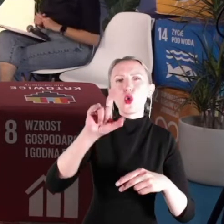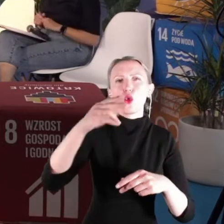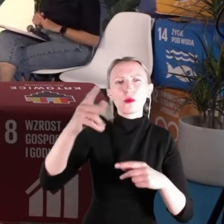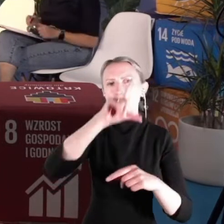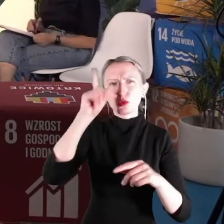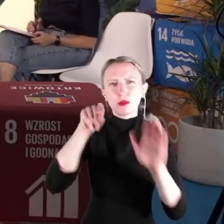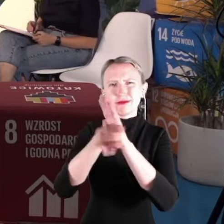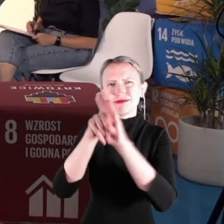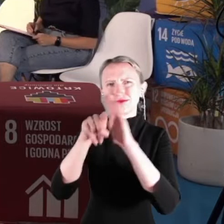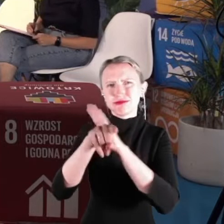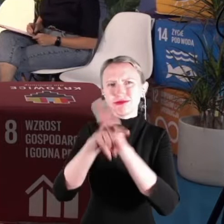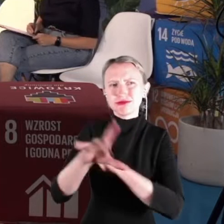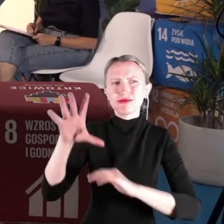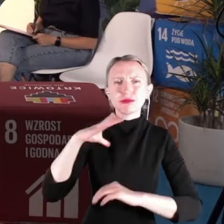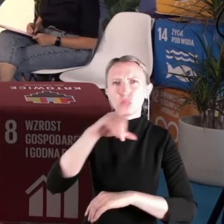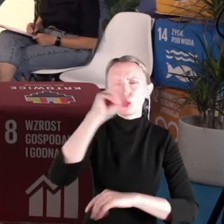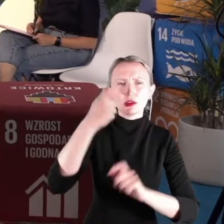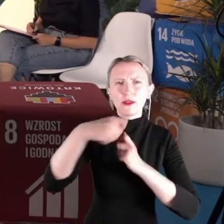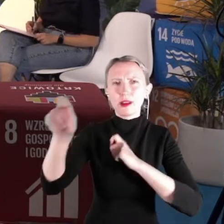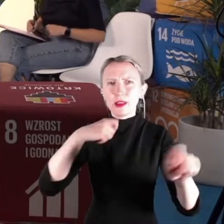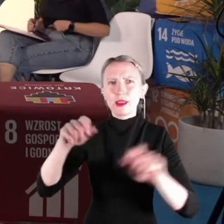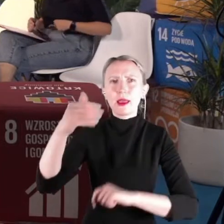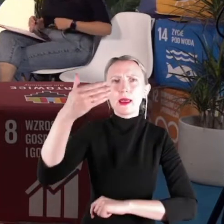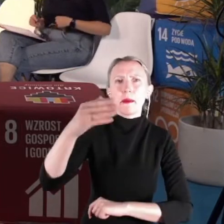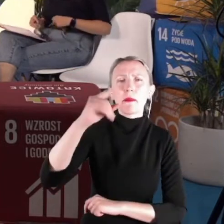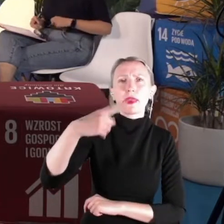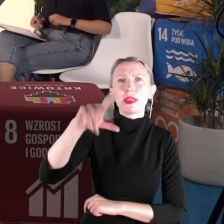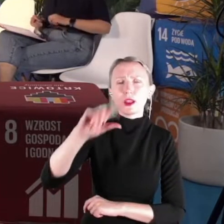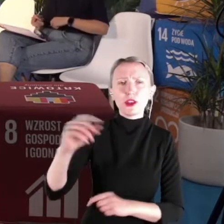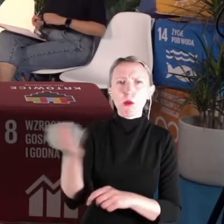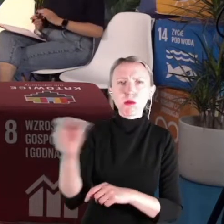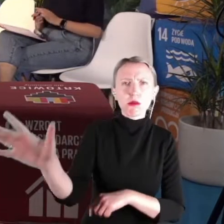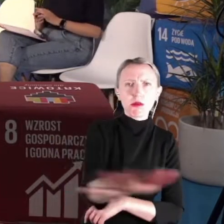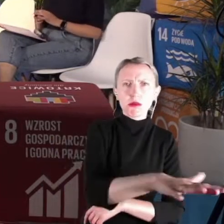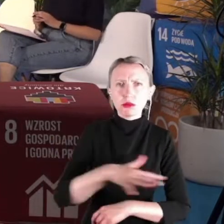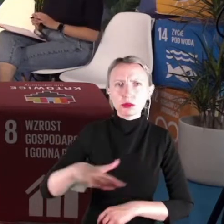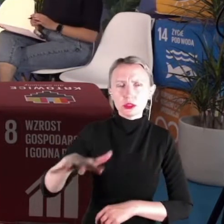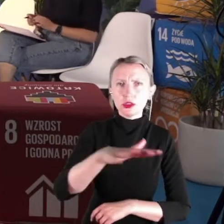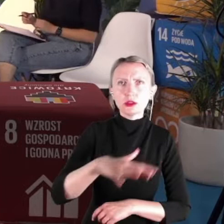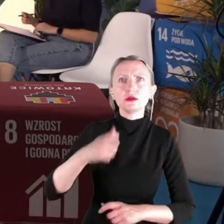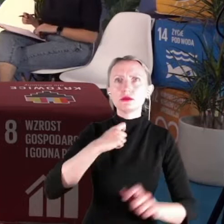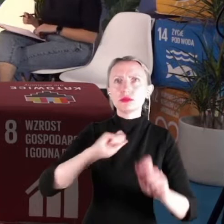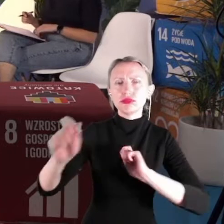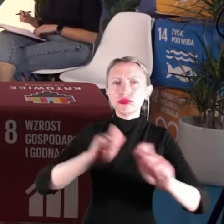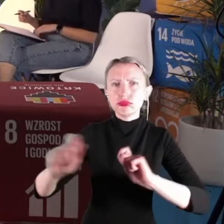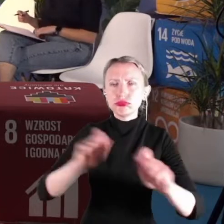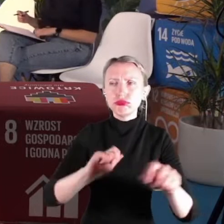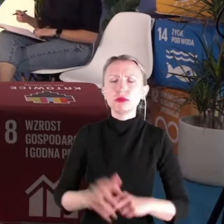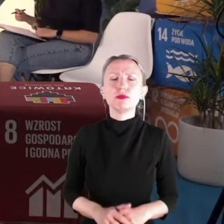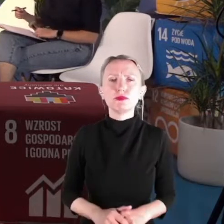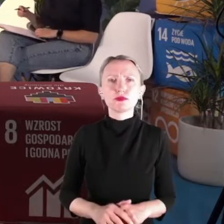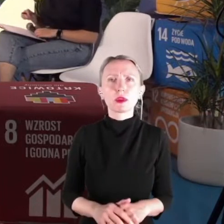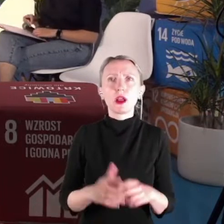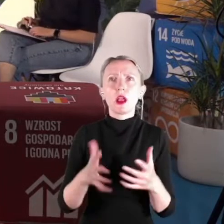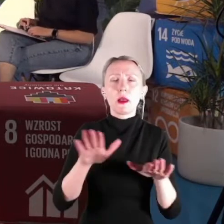to Medellin with empty hands, they settled on and around the city's landfill, a seemingly hopeless place that had by then no market value and thus no public